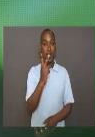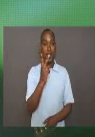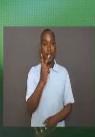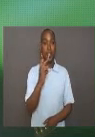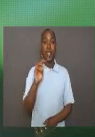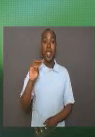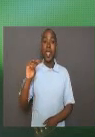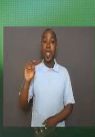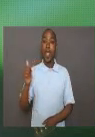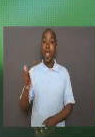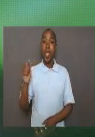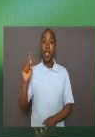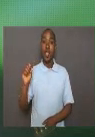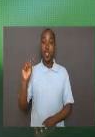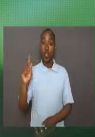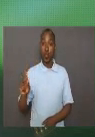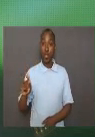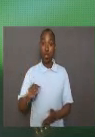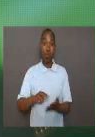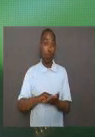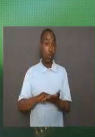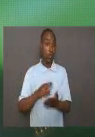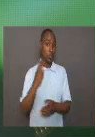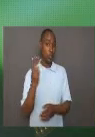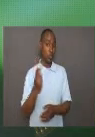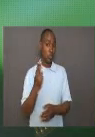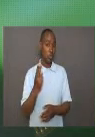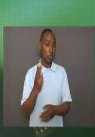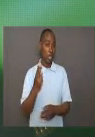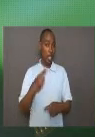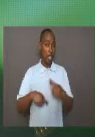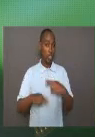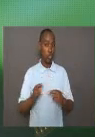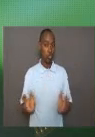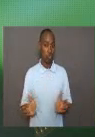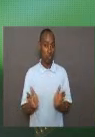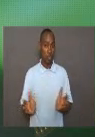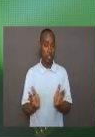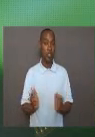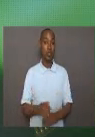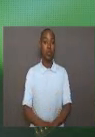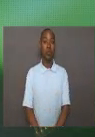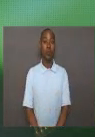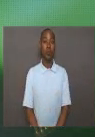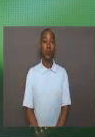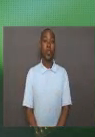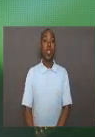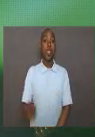of ATP are required to initiate the reaction.